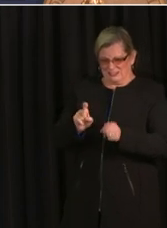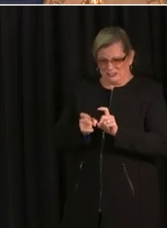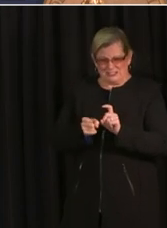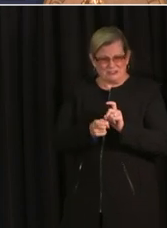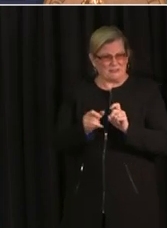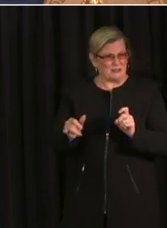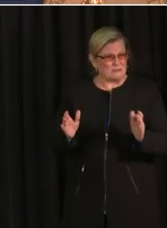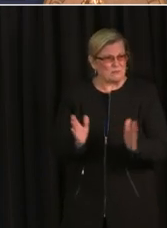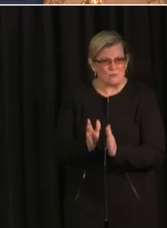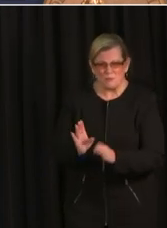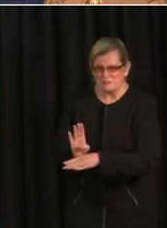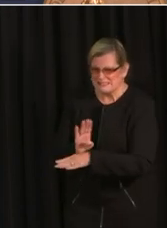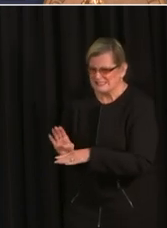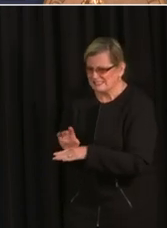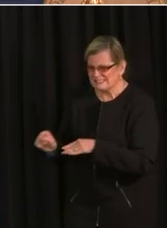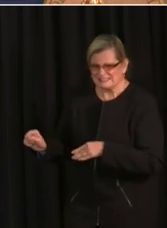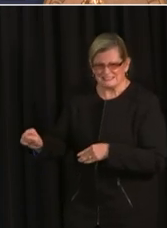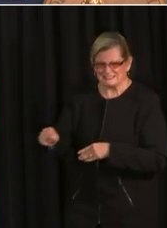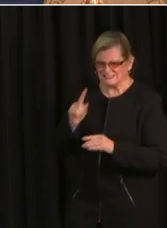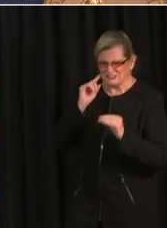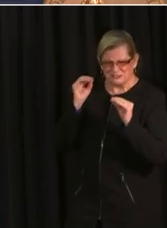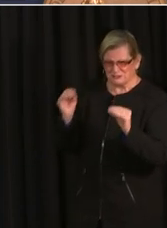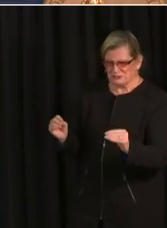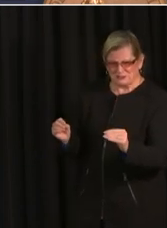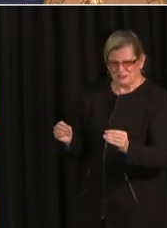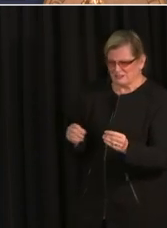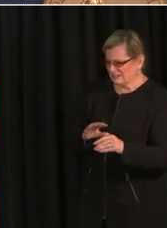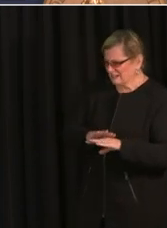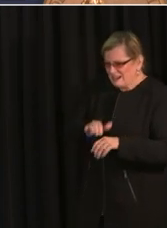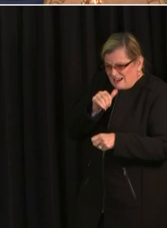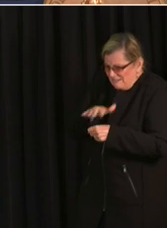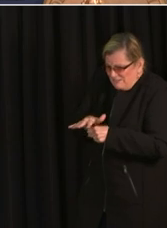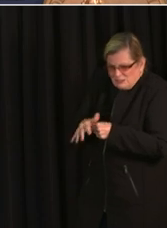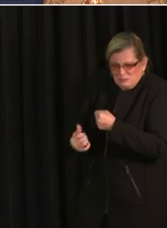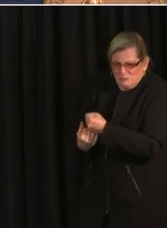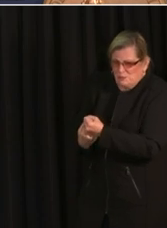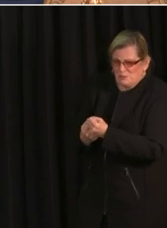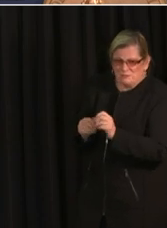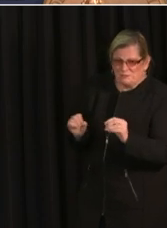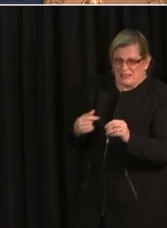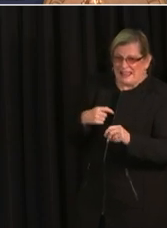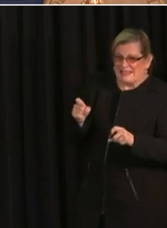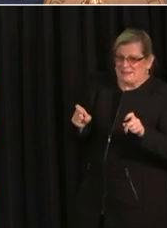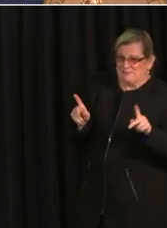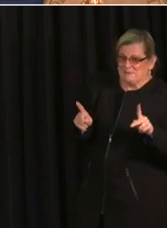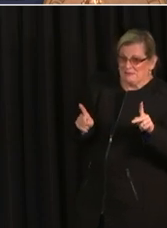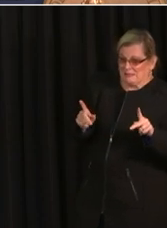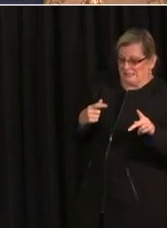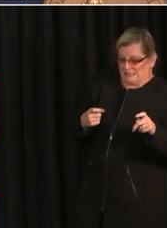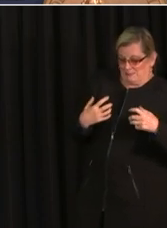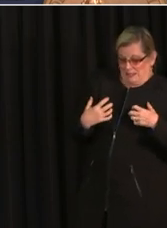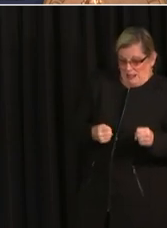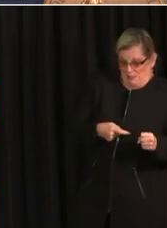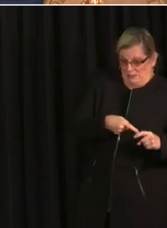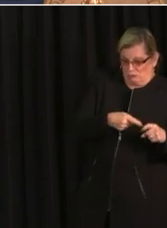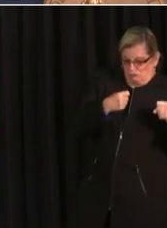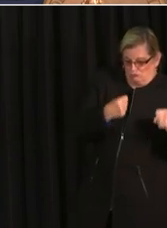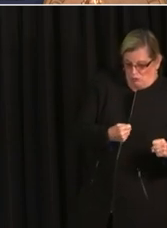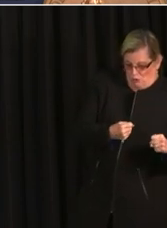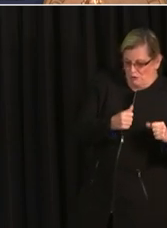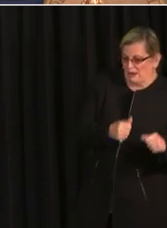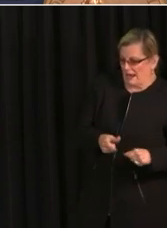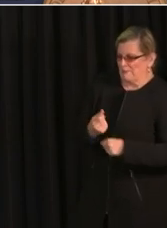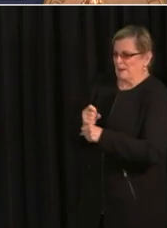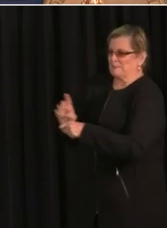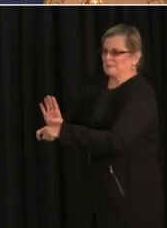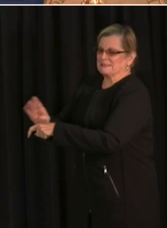my business right now. What's going to change my business is people being confident that they can use my business safely. And